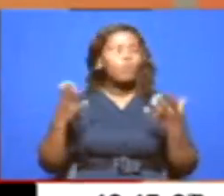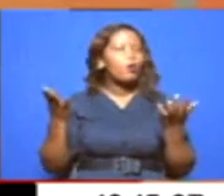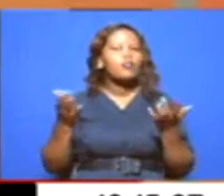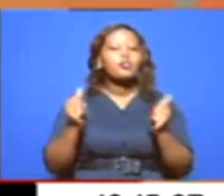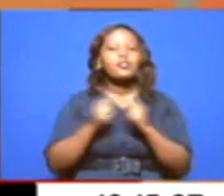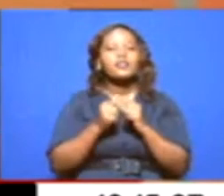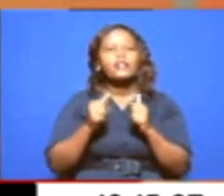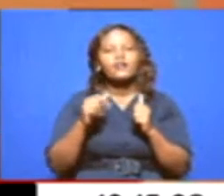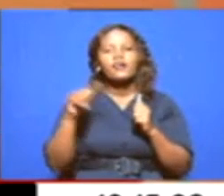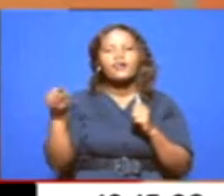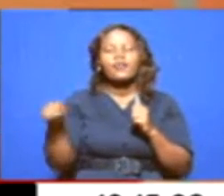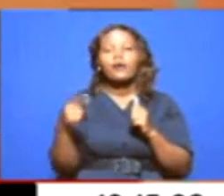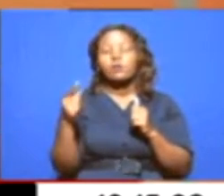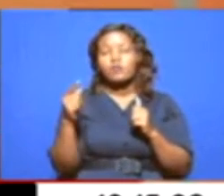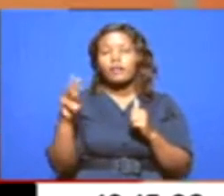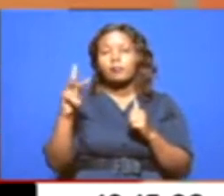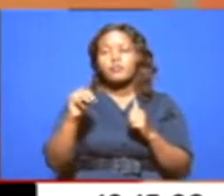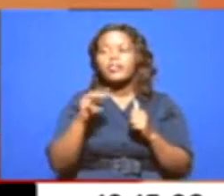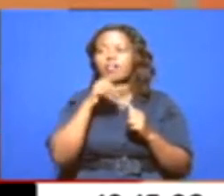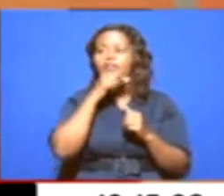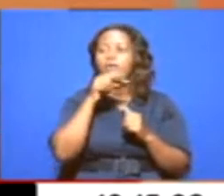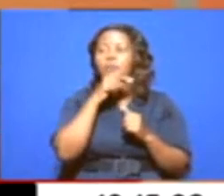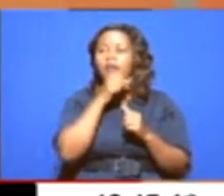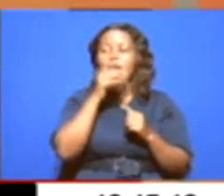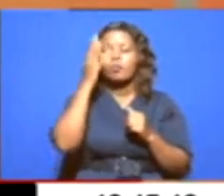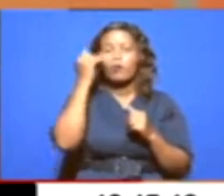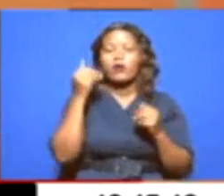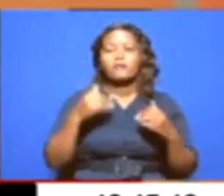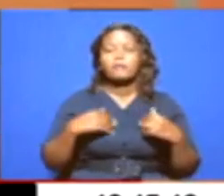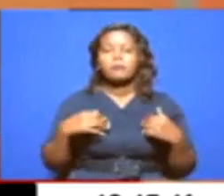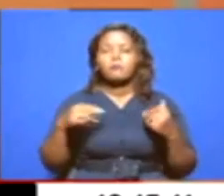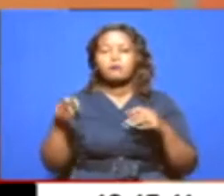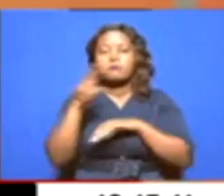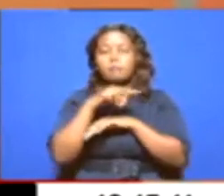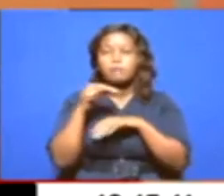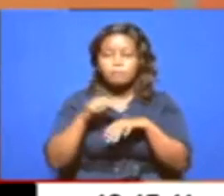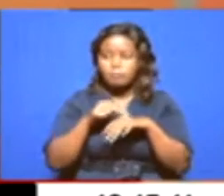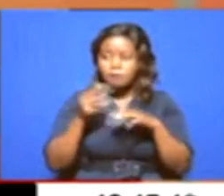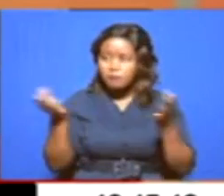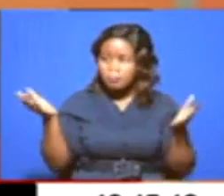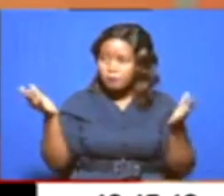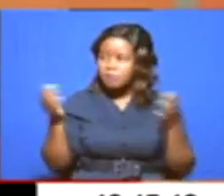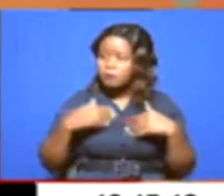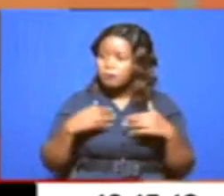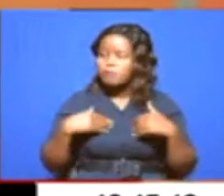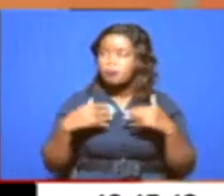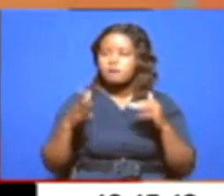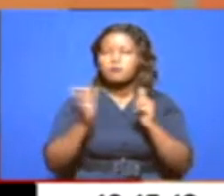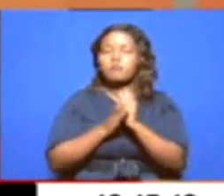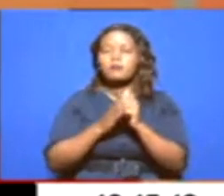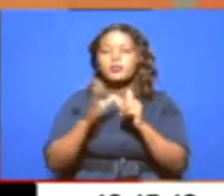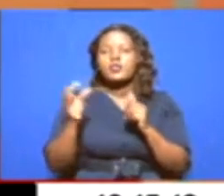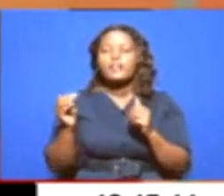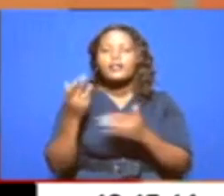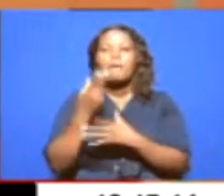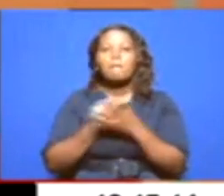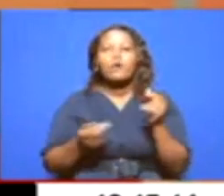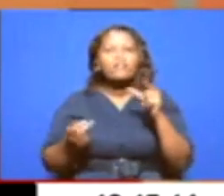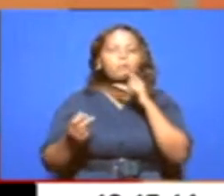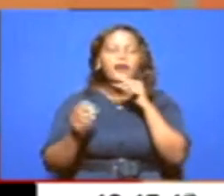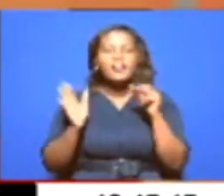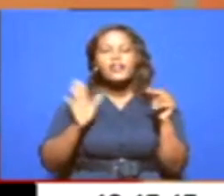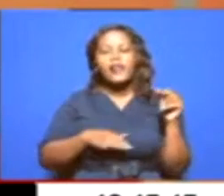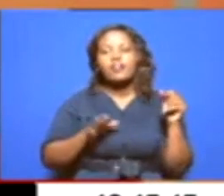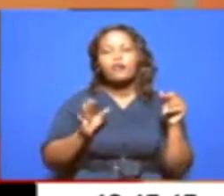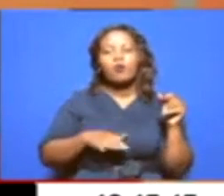men, because it involves international athletes, we have at least an average of 90 for both men and women. And then